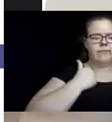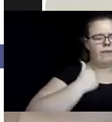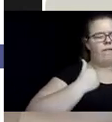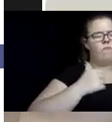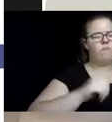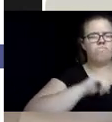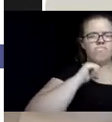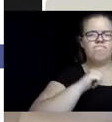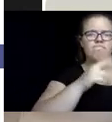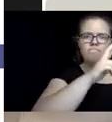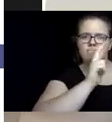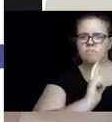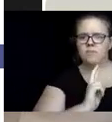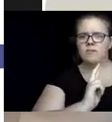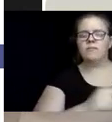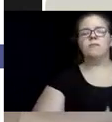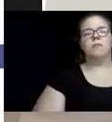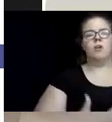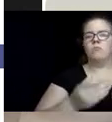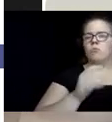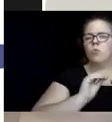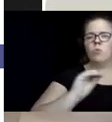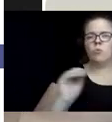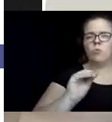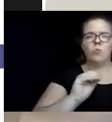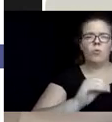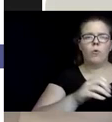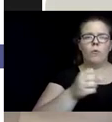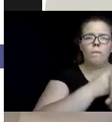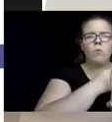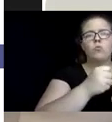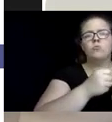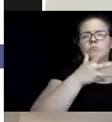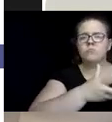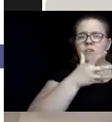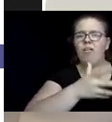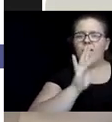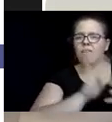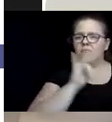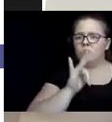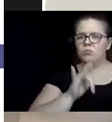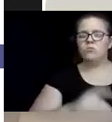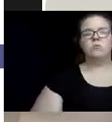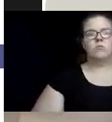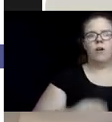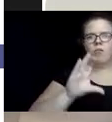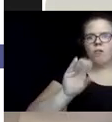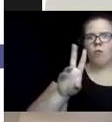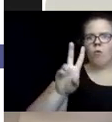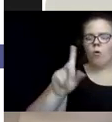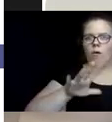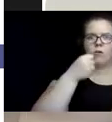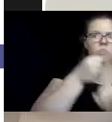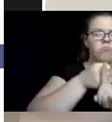elder abuse, neglect, and exploitation. And then COVID happens, and we need to layer